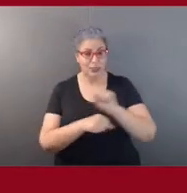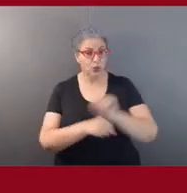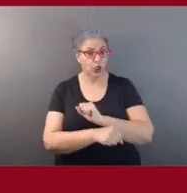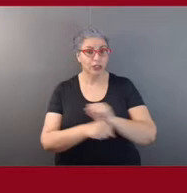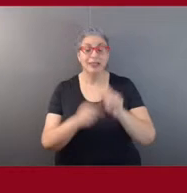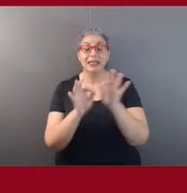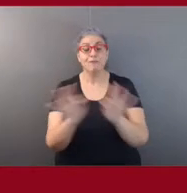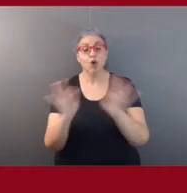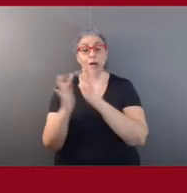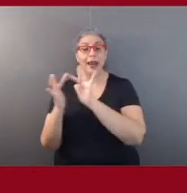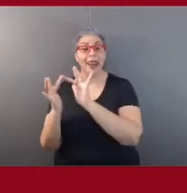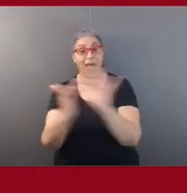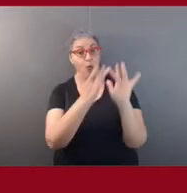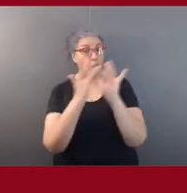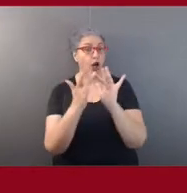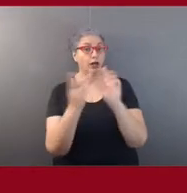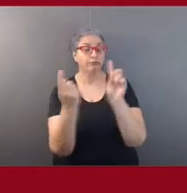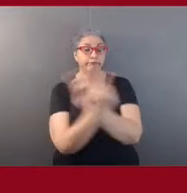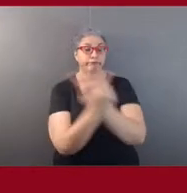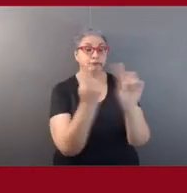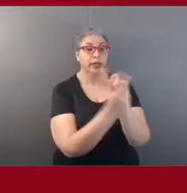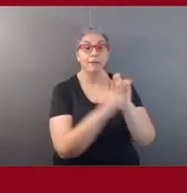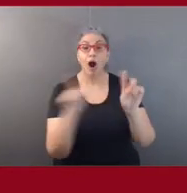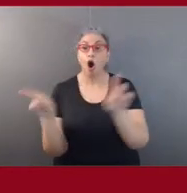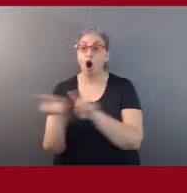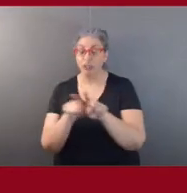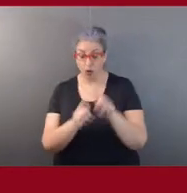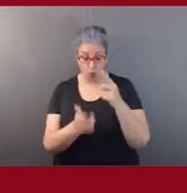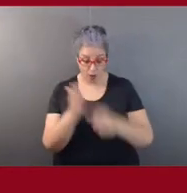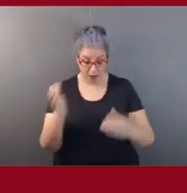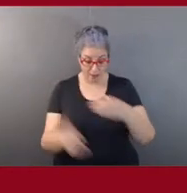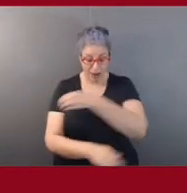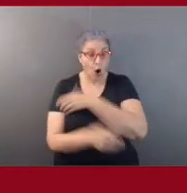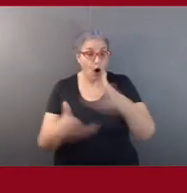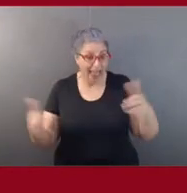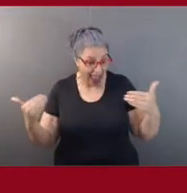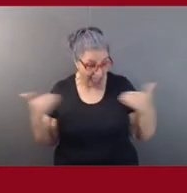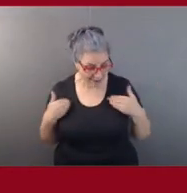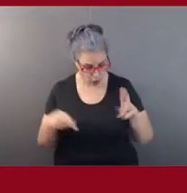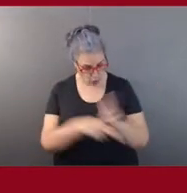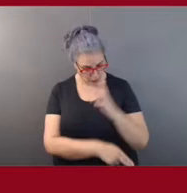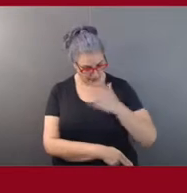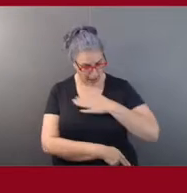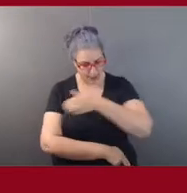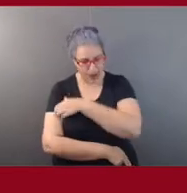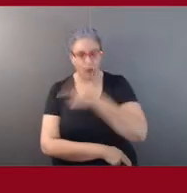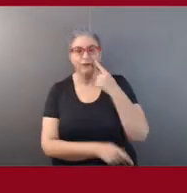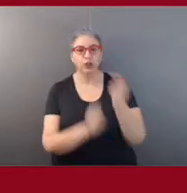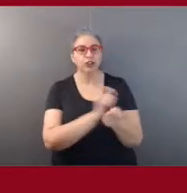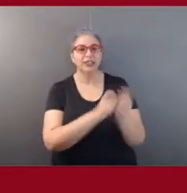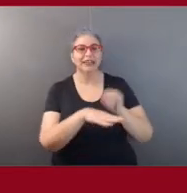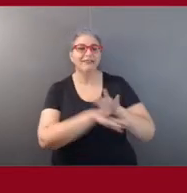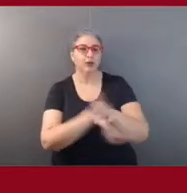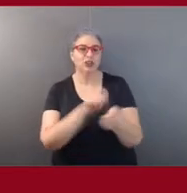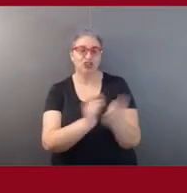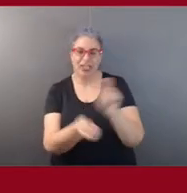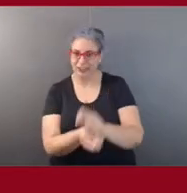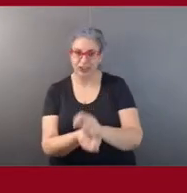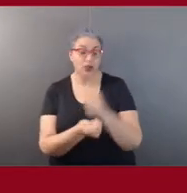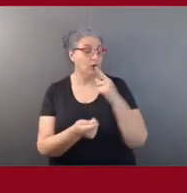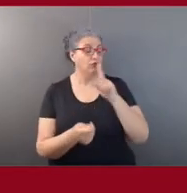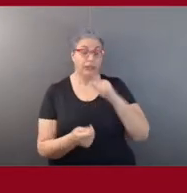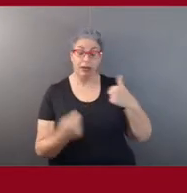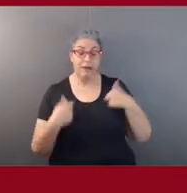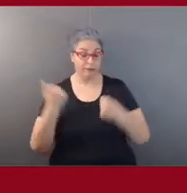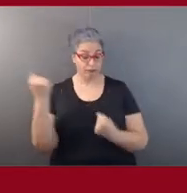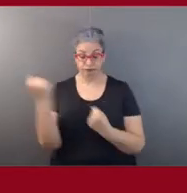to network, but it's also really important to leverage the power that you have in this industry to bring about change. And so I'm really an advocate of